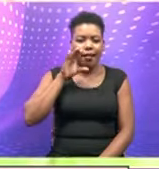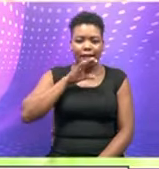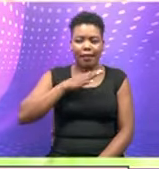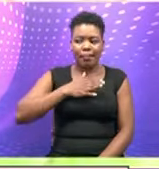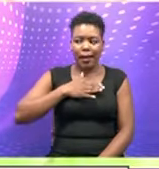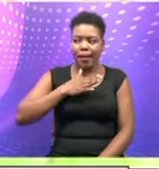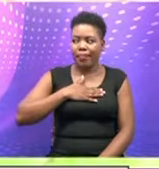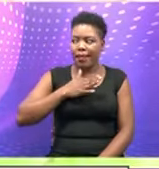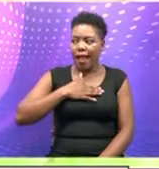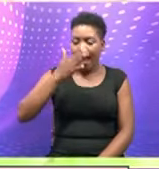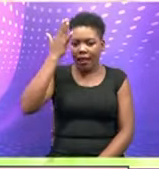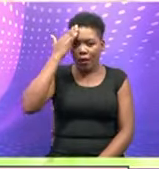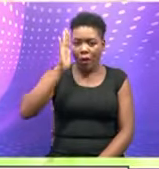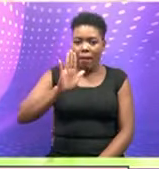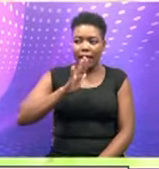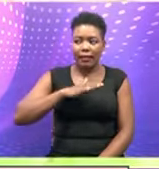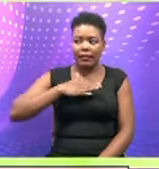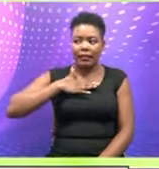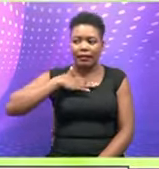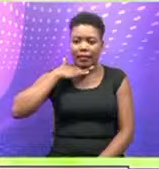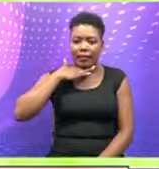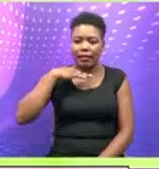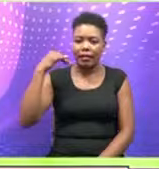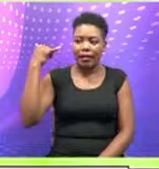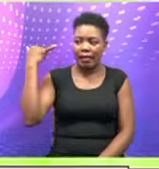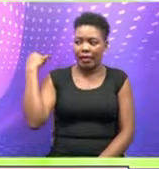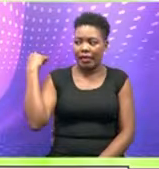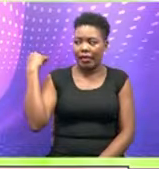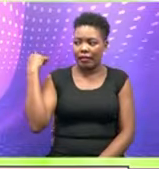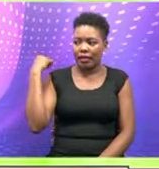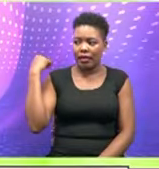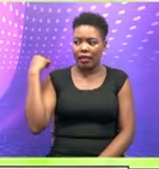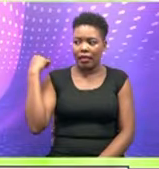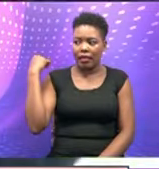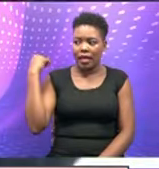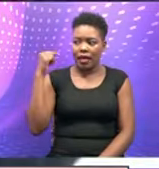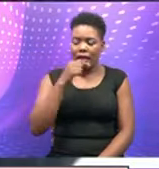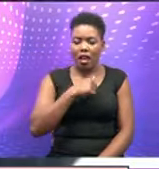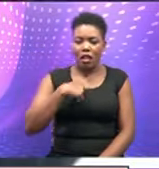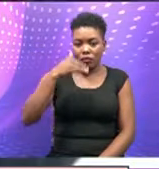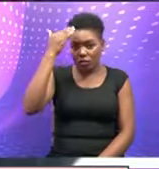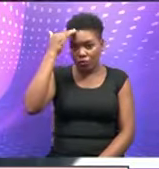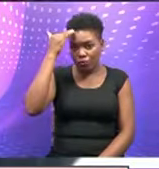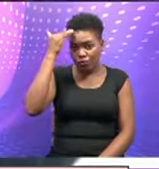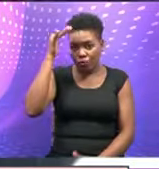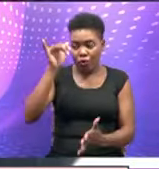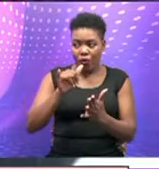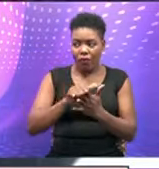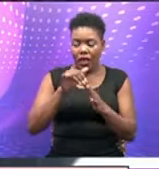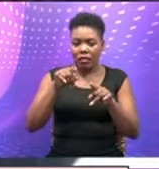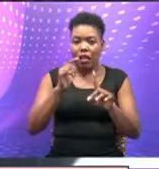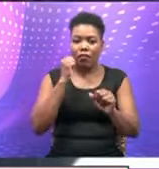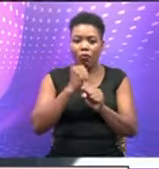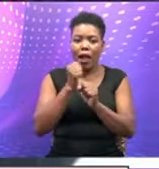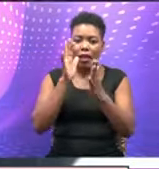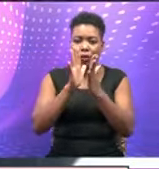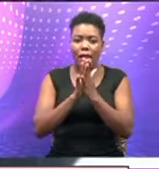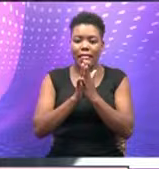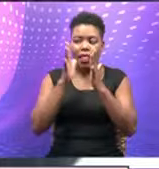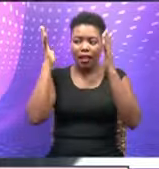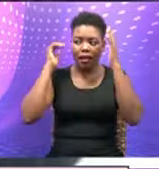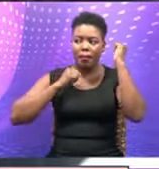learned about his death yesterday. We knew that he was working in the Kenya Air